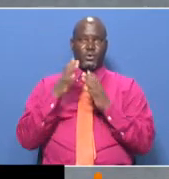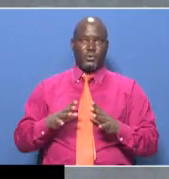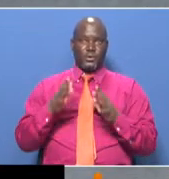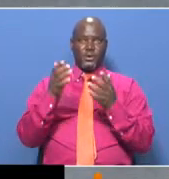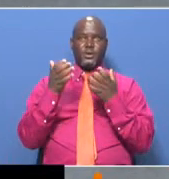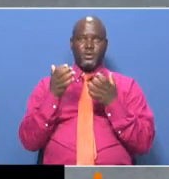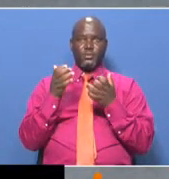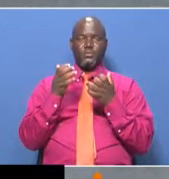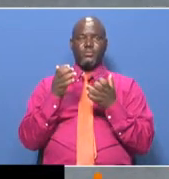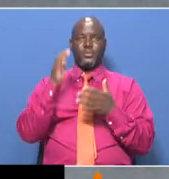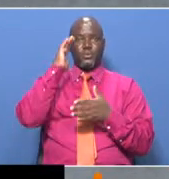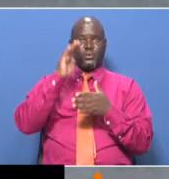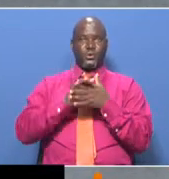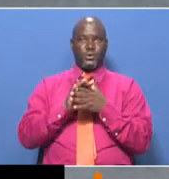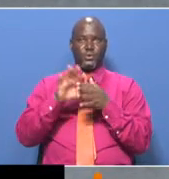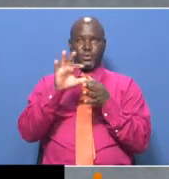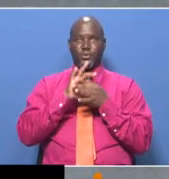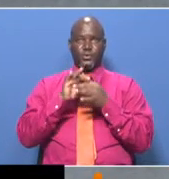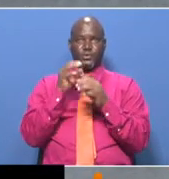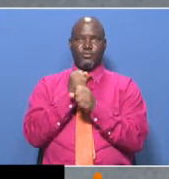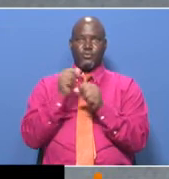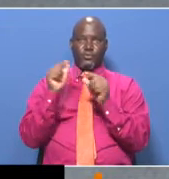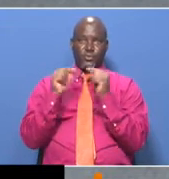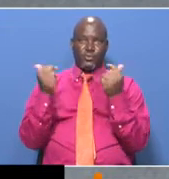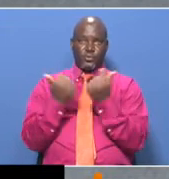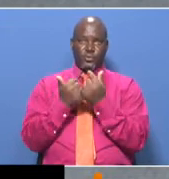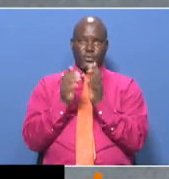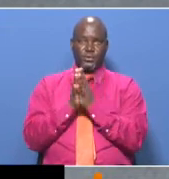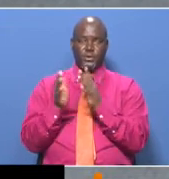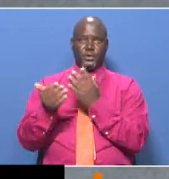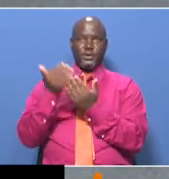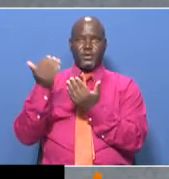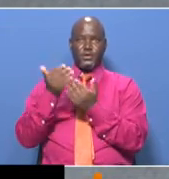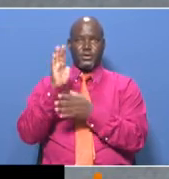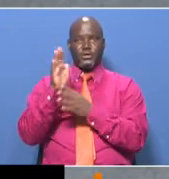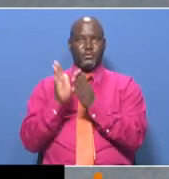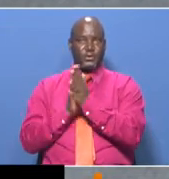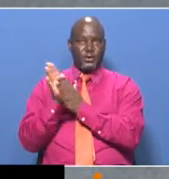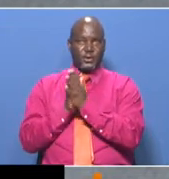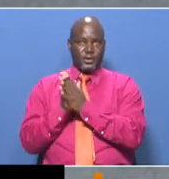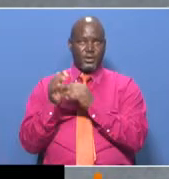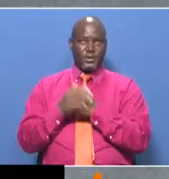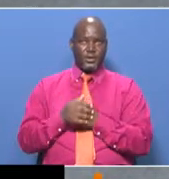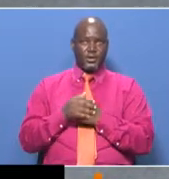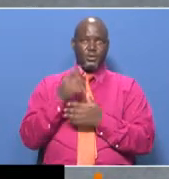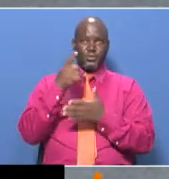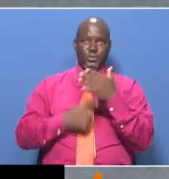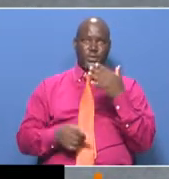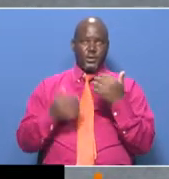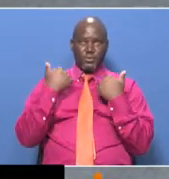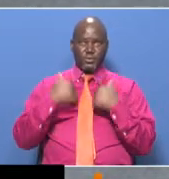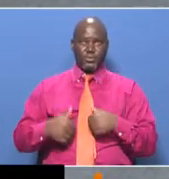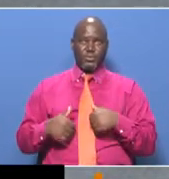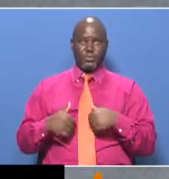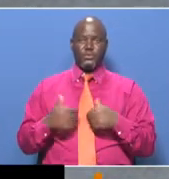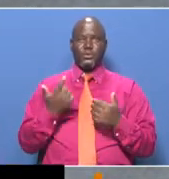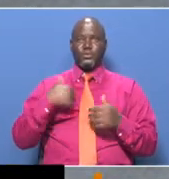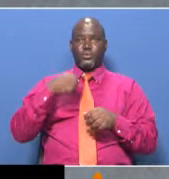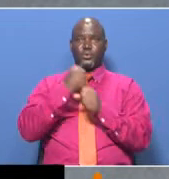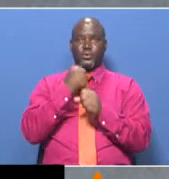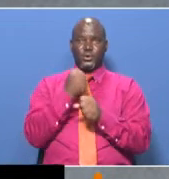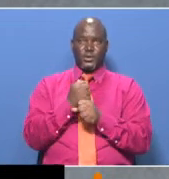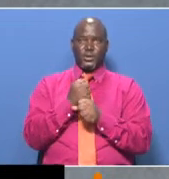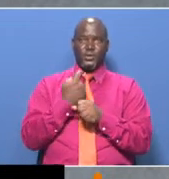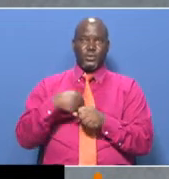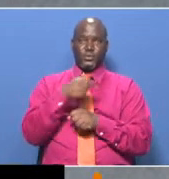them to believe that the newly formed organization was going to take care of their interests. What that relates to today is we